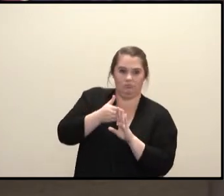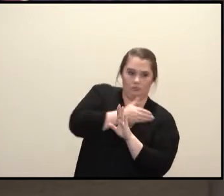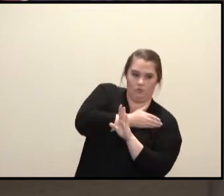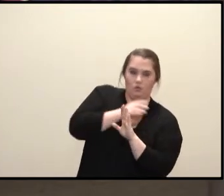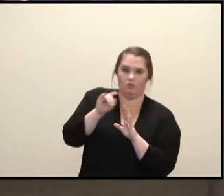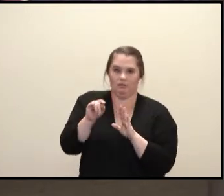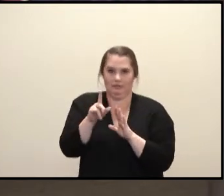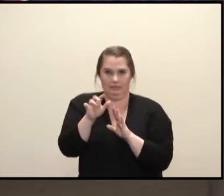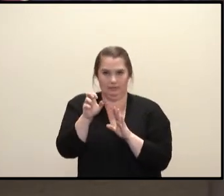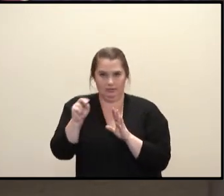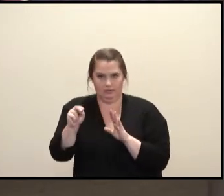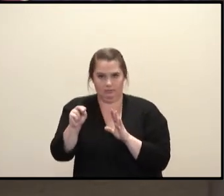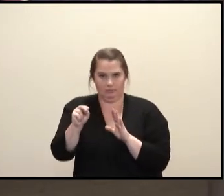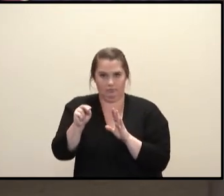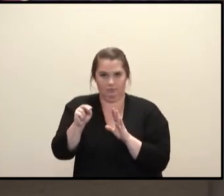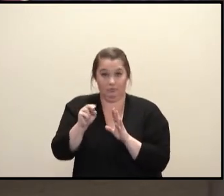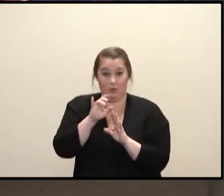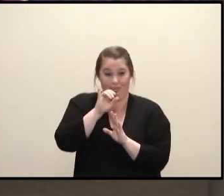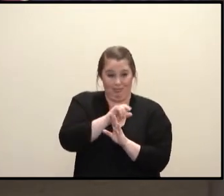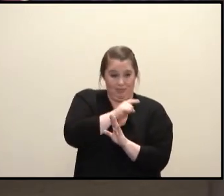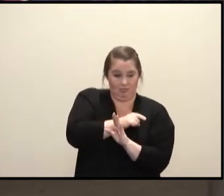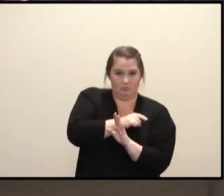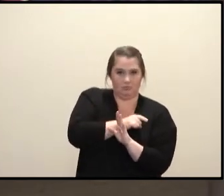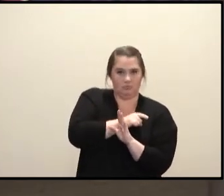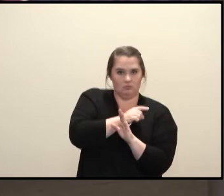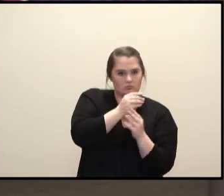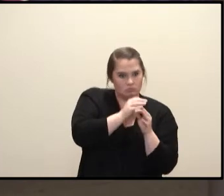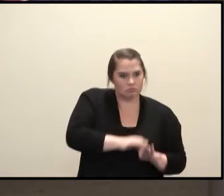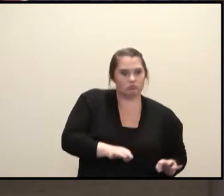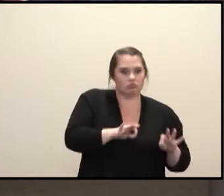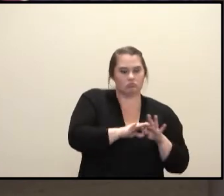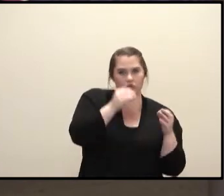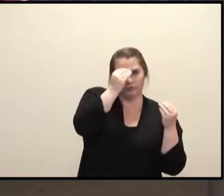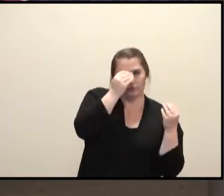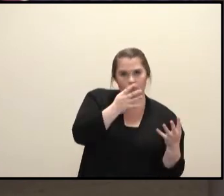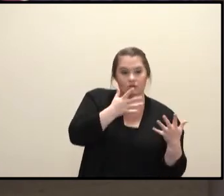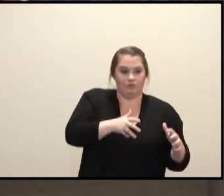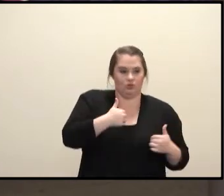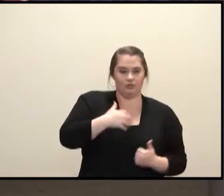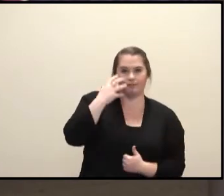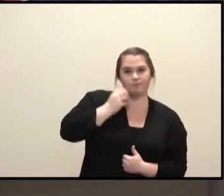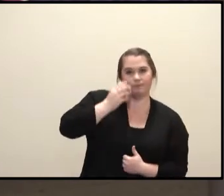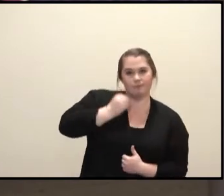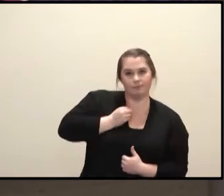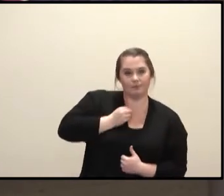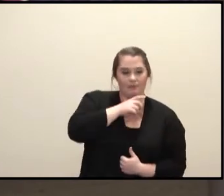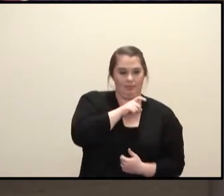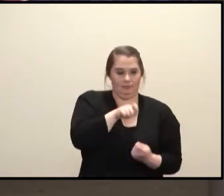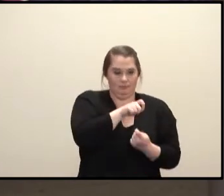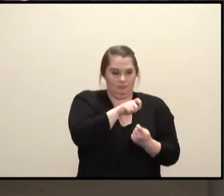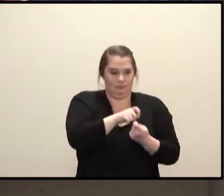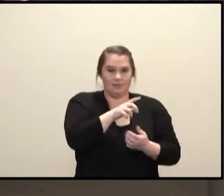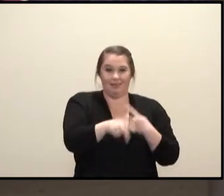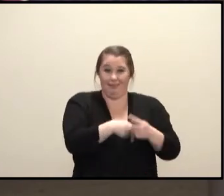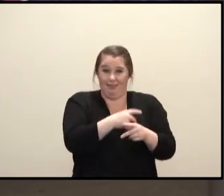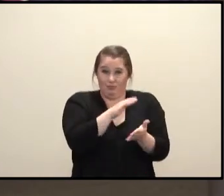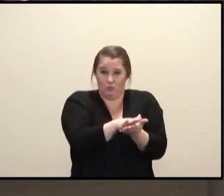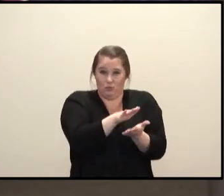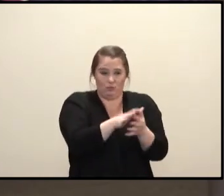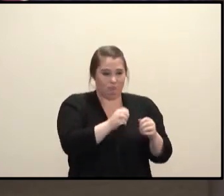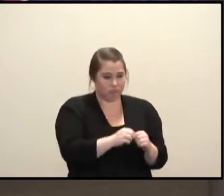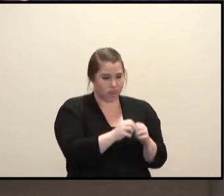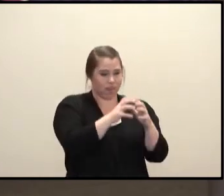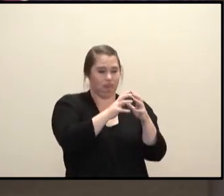Tennyson. So that is valuable information. They have experience in this exact school type, so that's